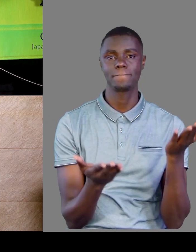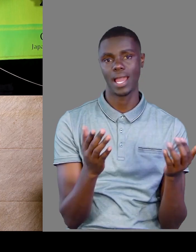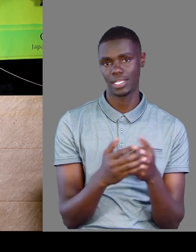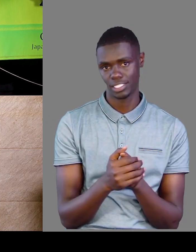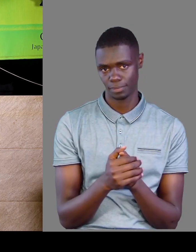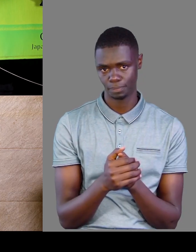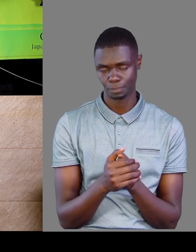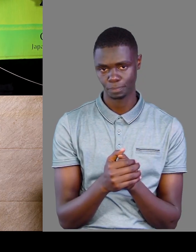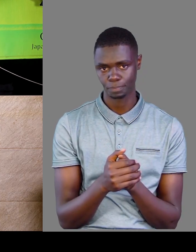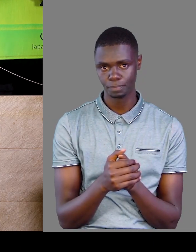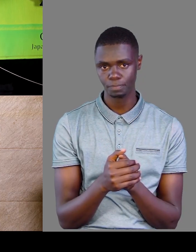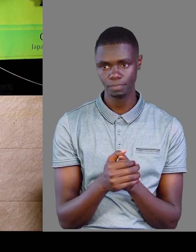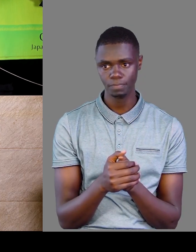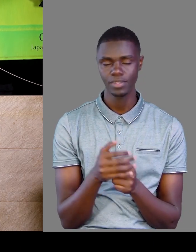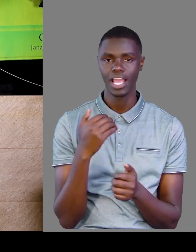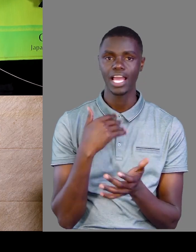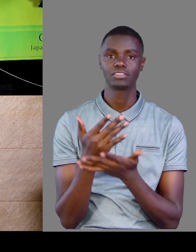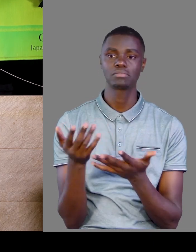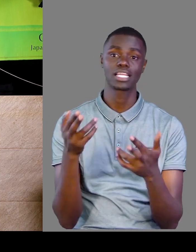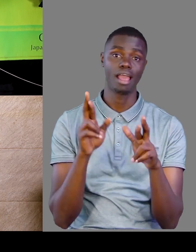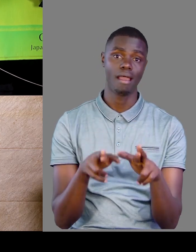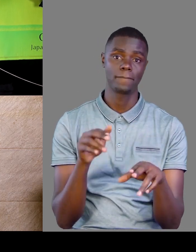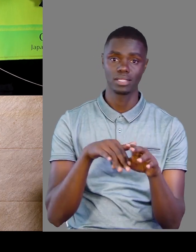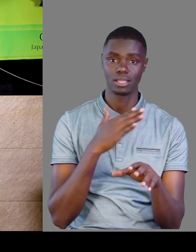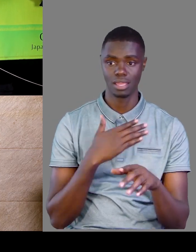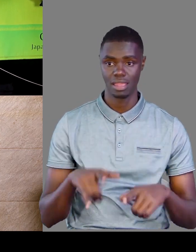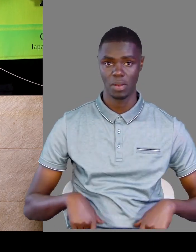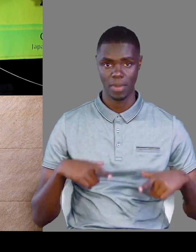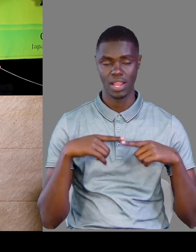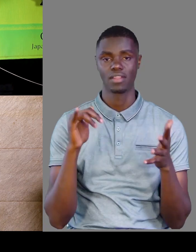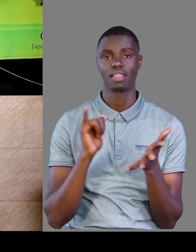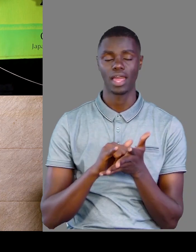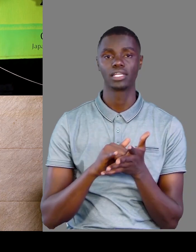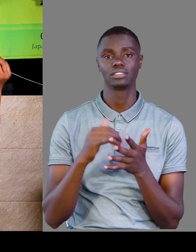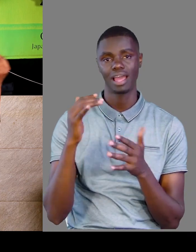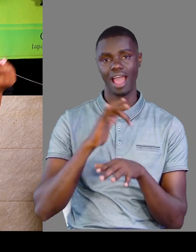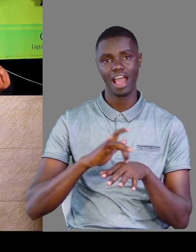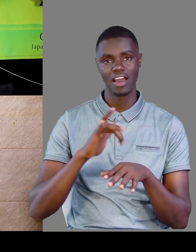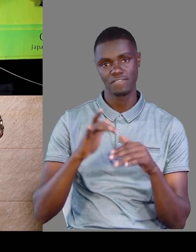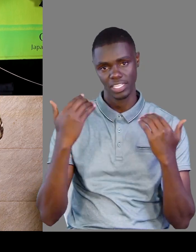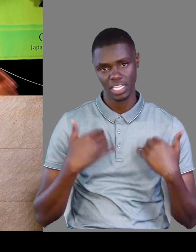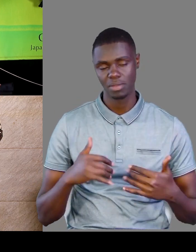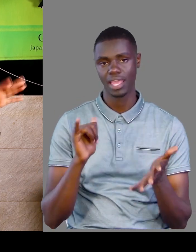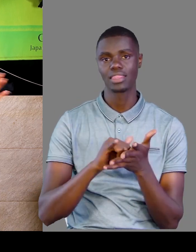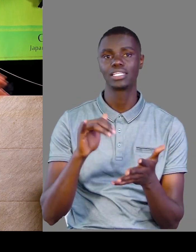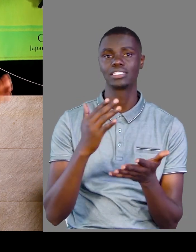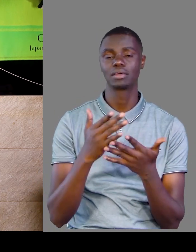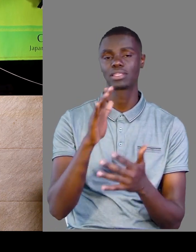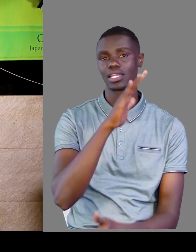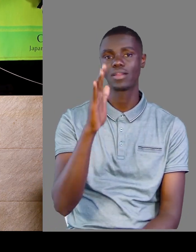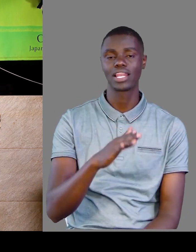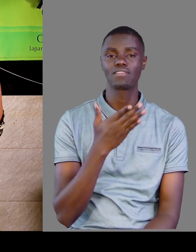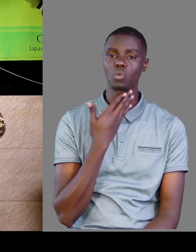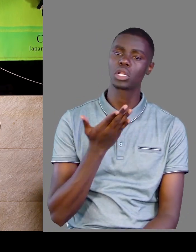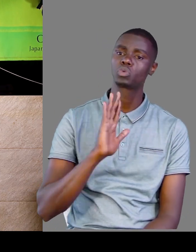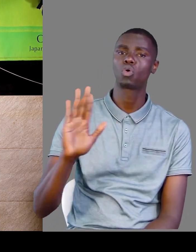regret that you may say that there's something that happened maybe in my life that took a toll on me, and this is something I'll never ever want